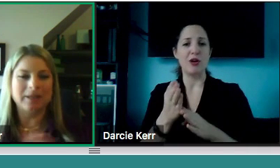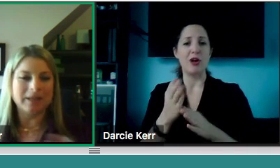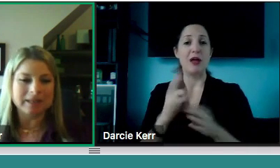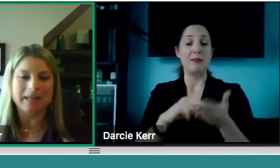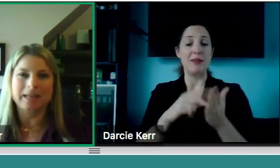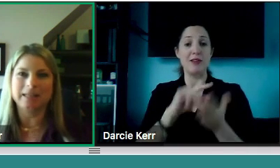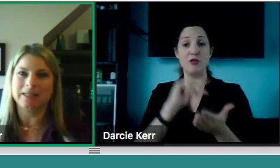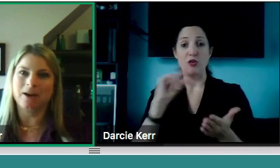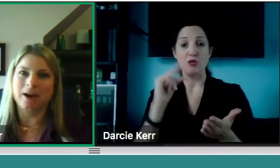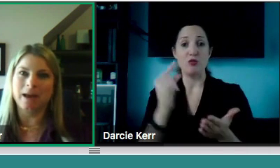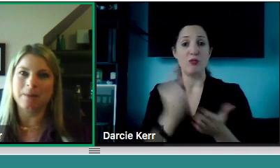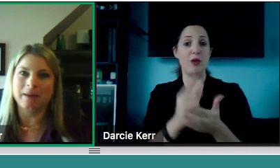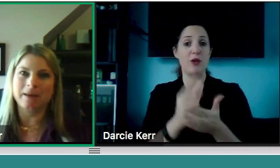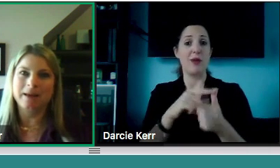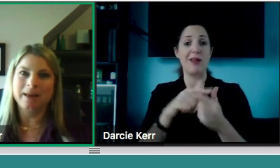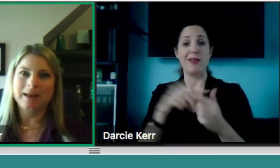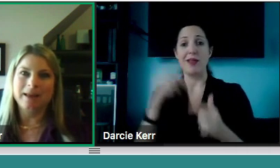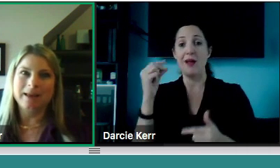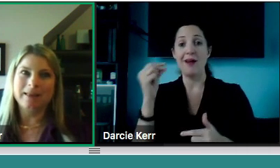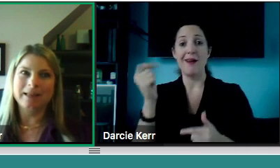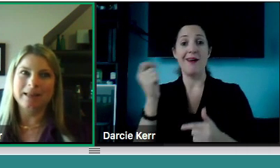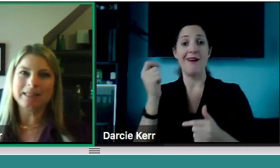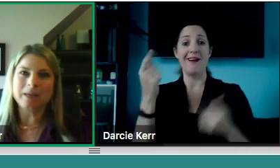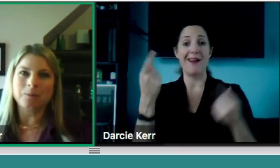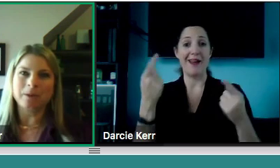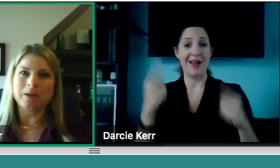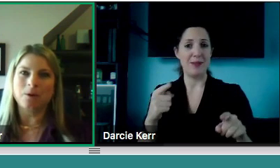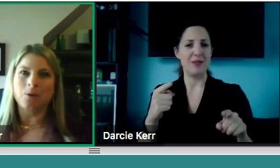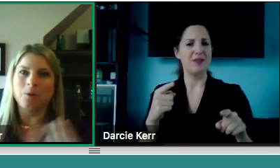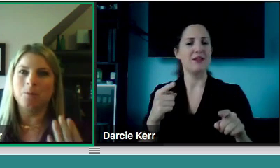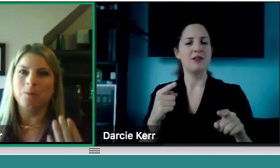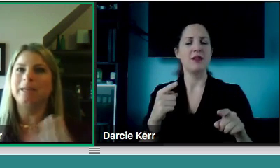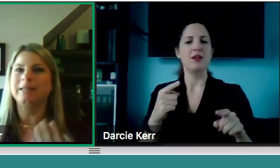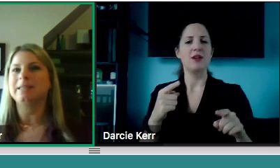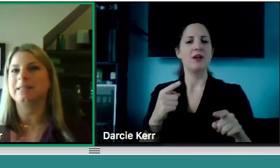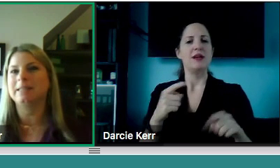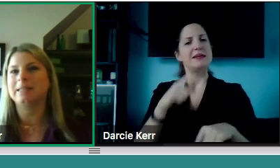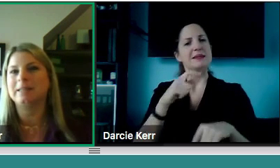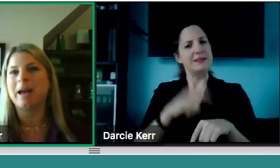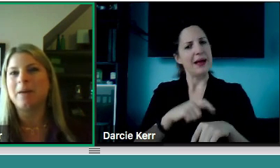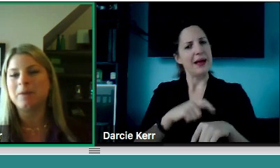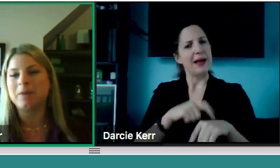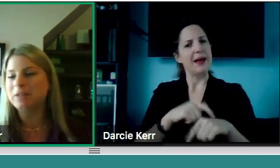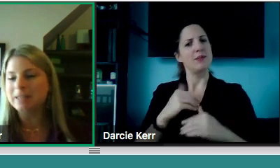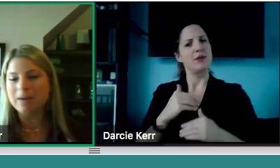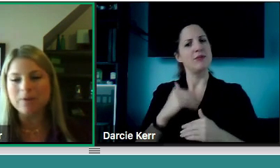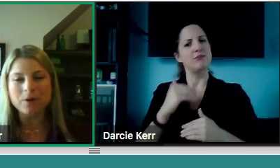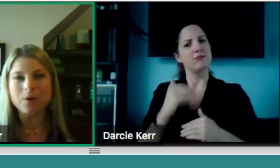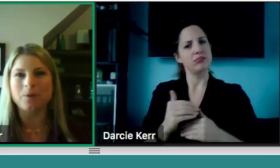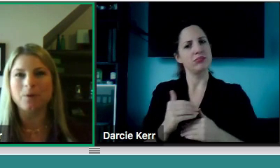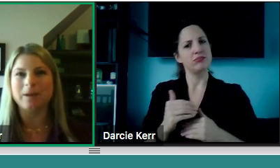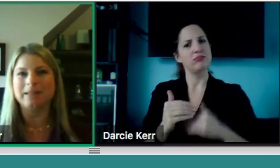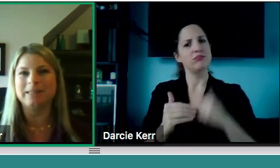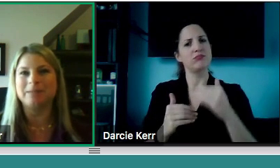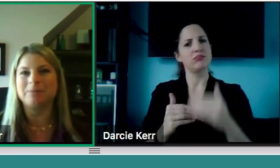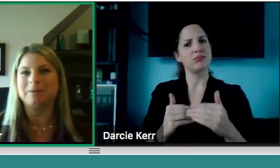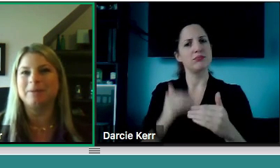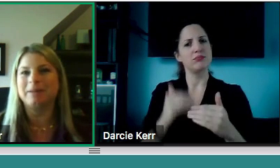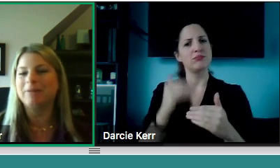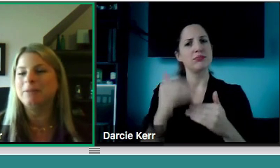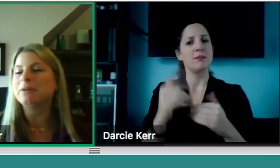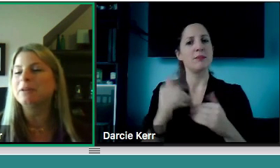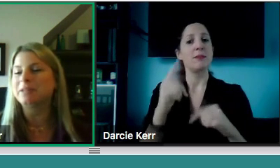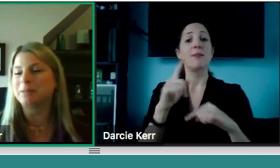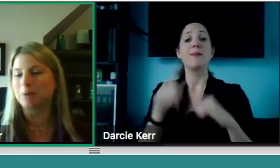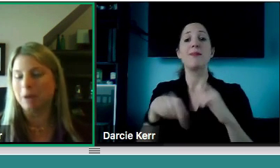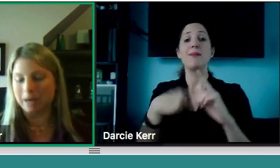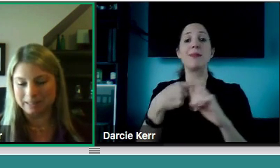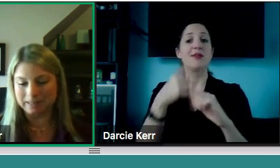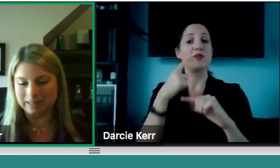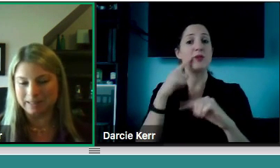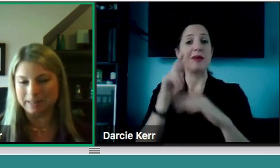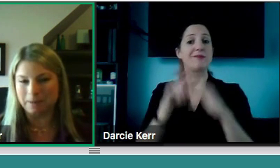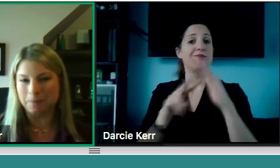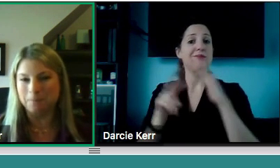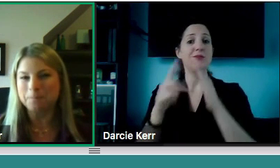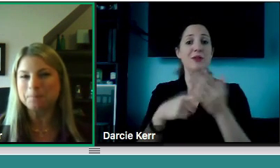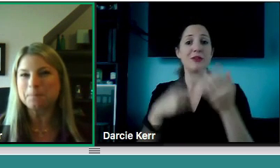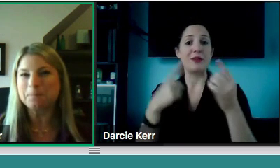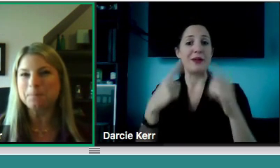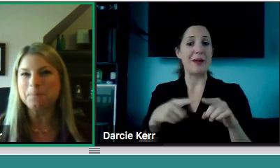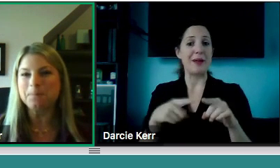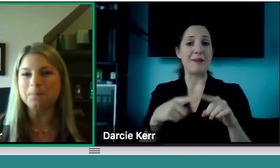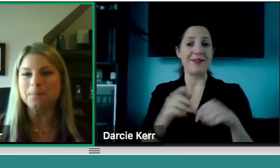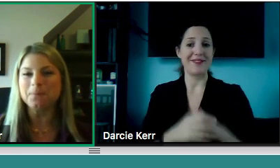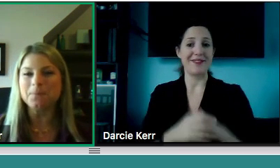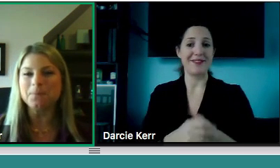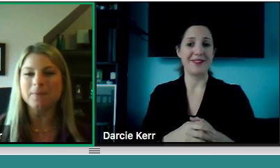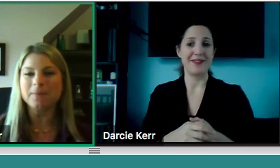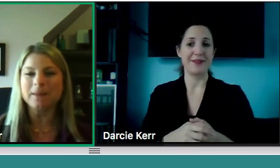approach. It takes time, and things can really go places. You just never know. Life's full of surprises.